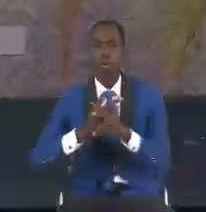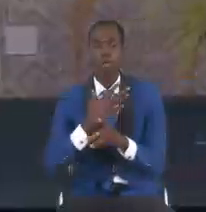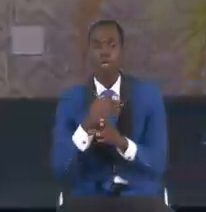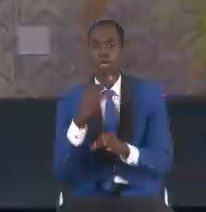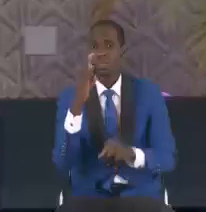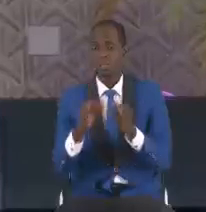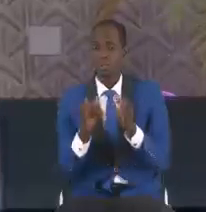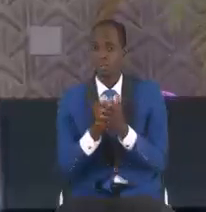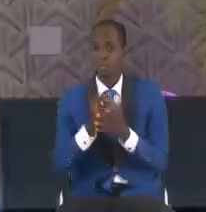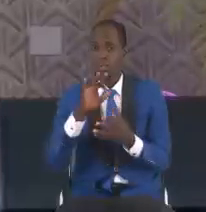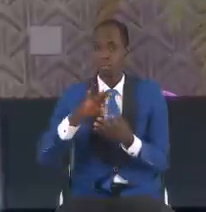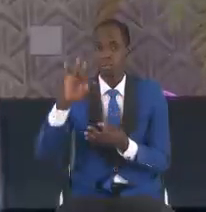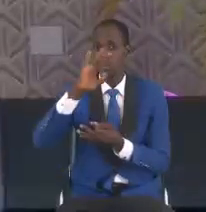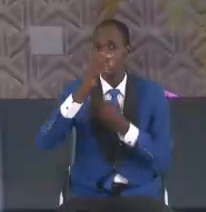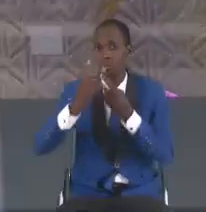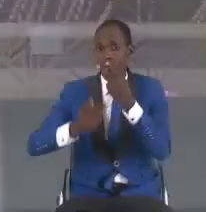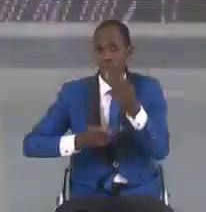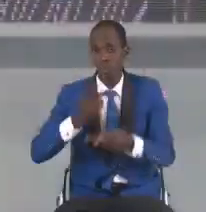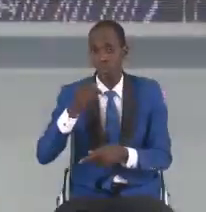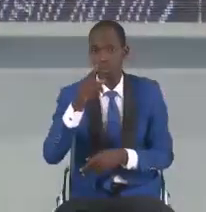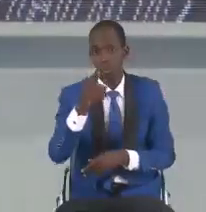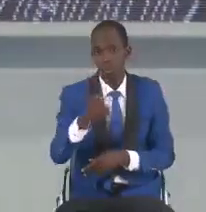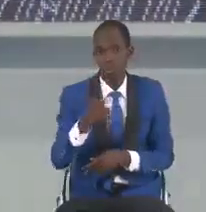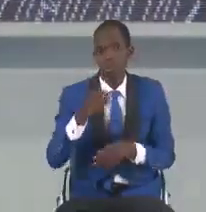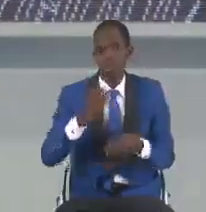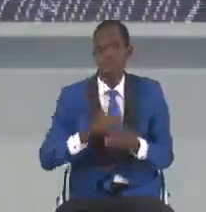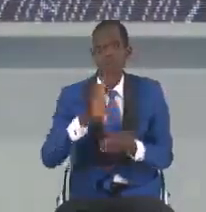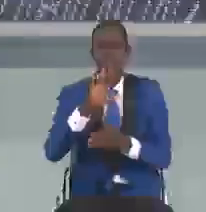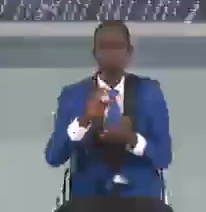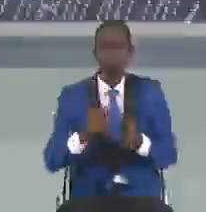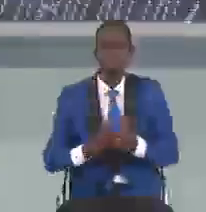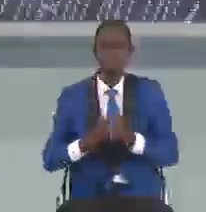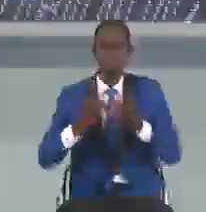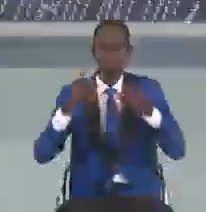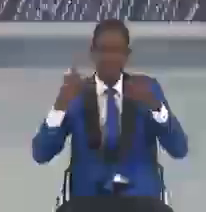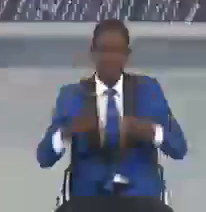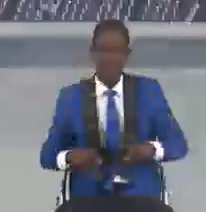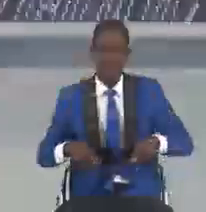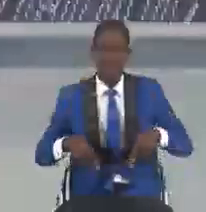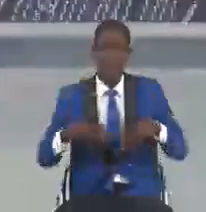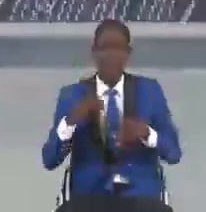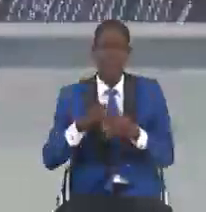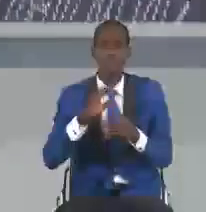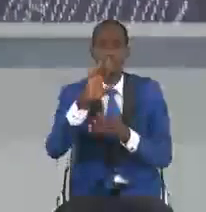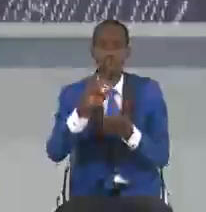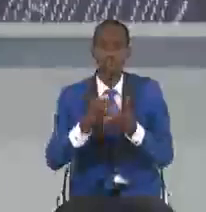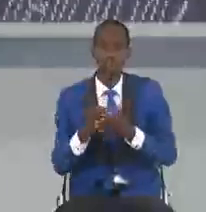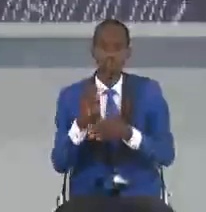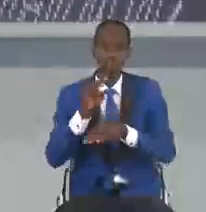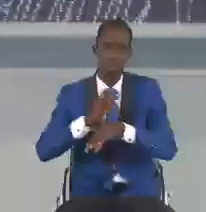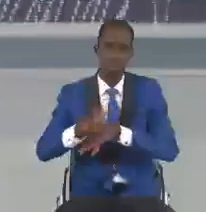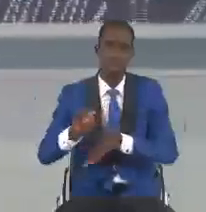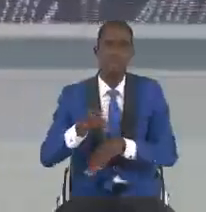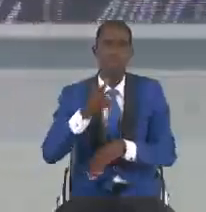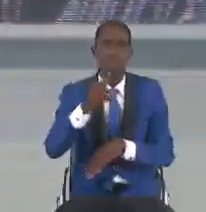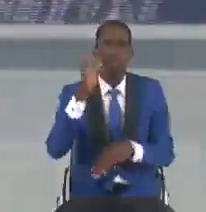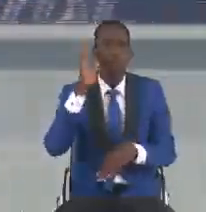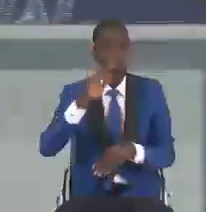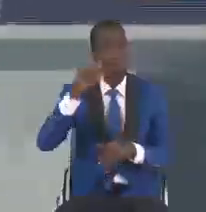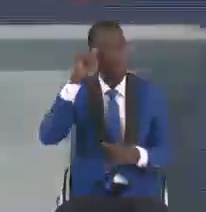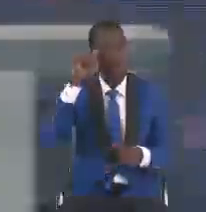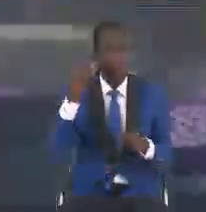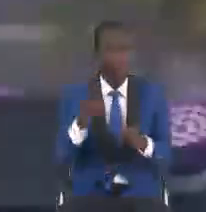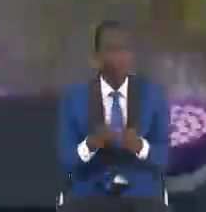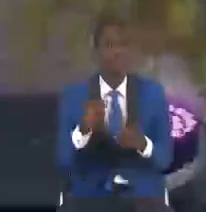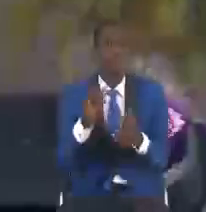visits you in your own personal life, visits you in your own ministry, you remember, hey, that was the